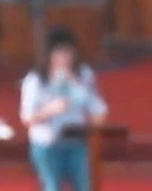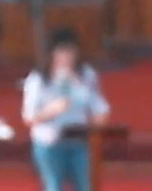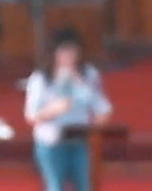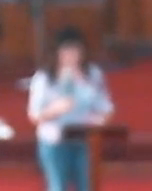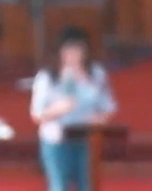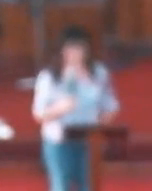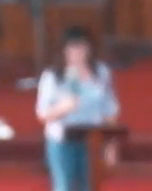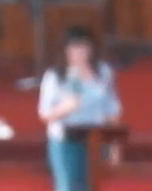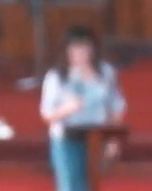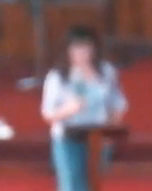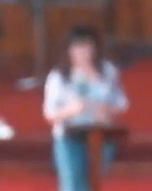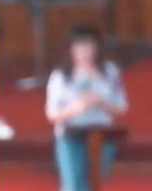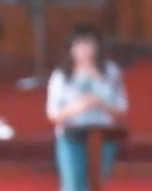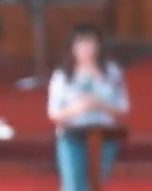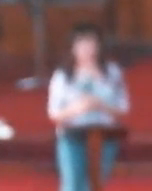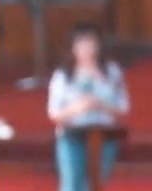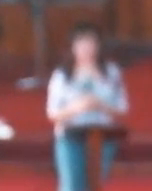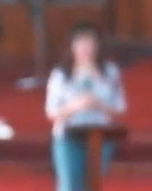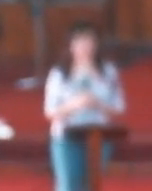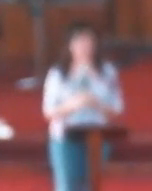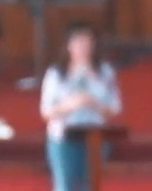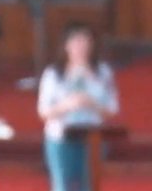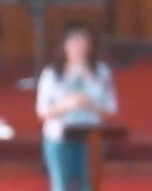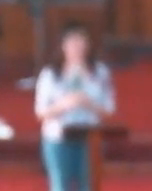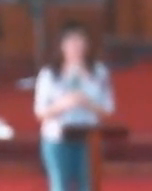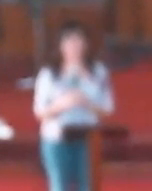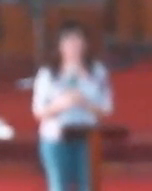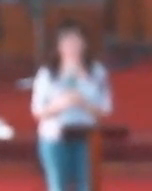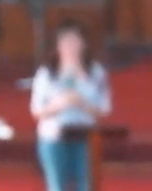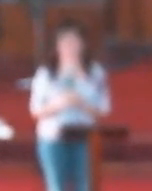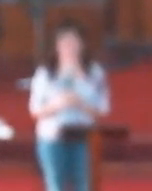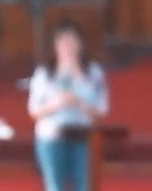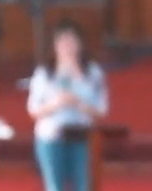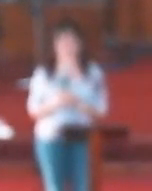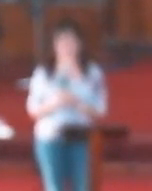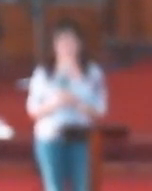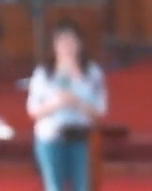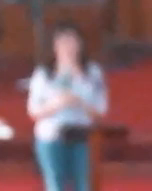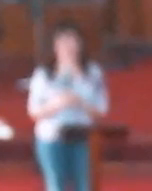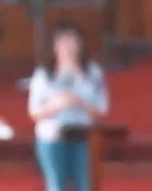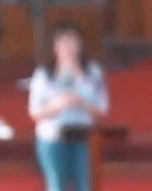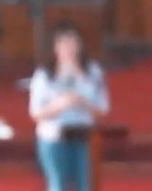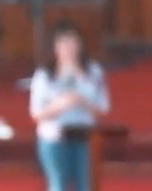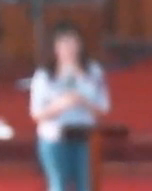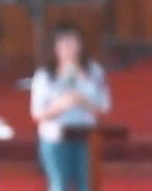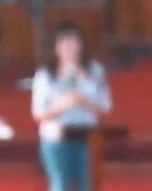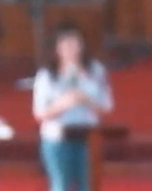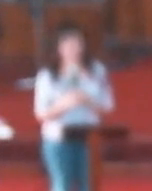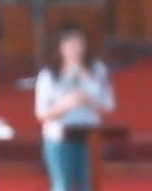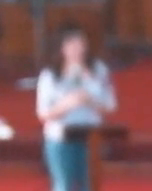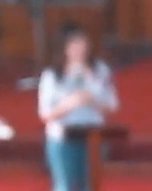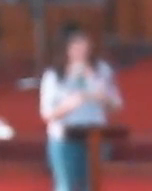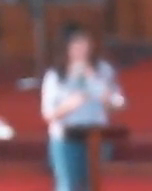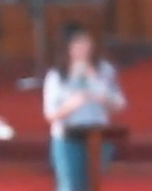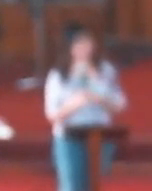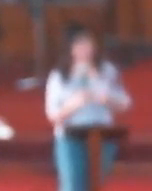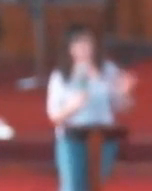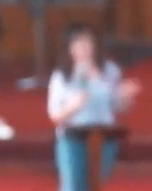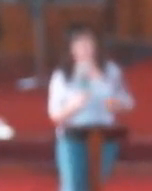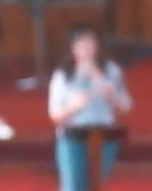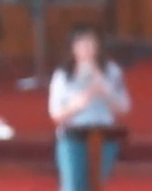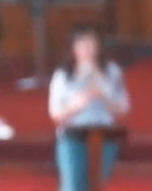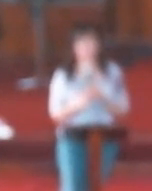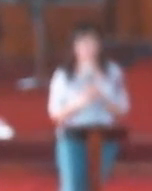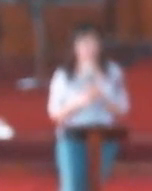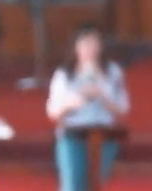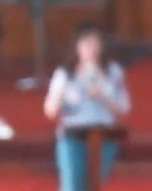soloist. Y quisiéramos profetizar un montón de cosas y acomodar el mundo a lo que nosotros decimos. And we want to prophesy many